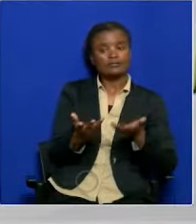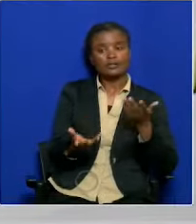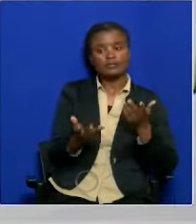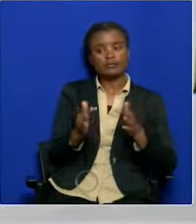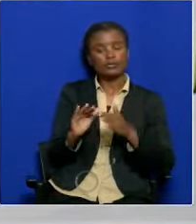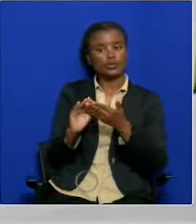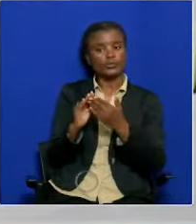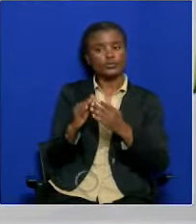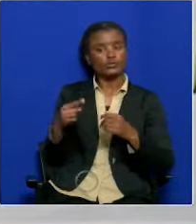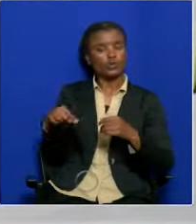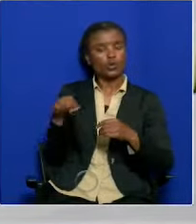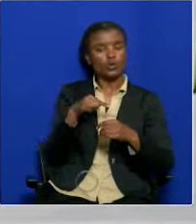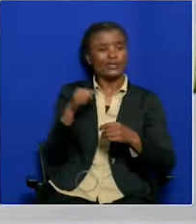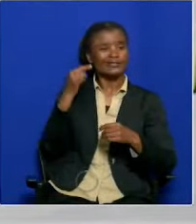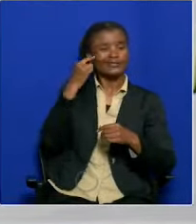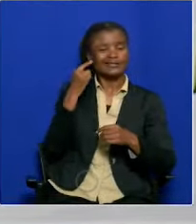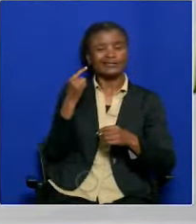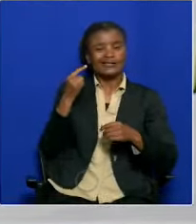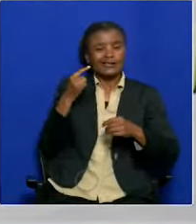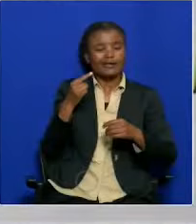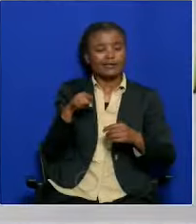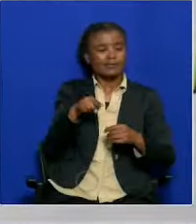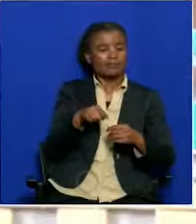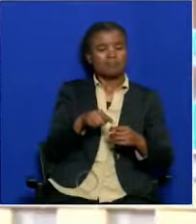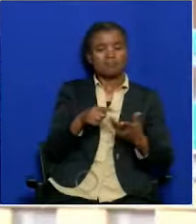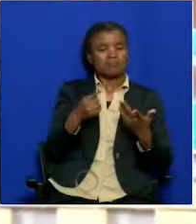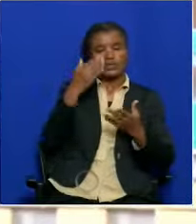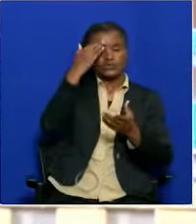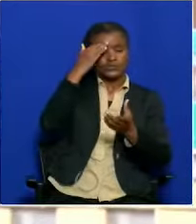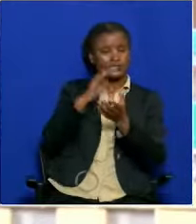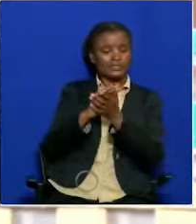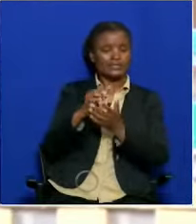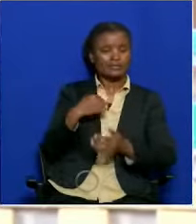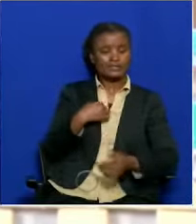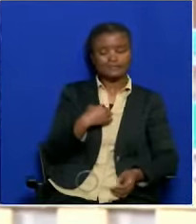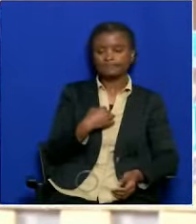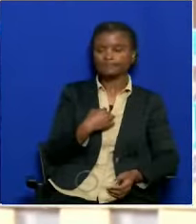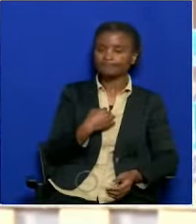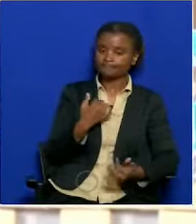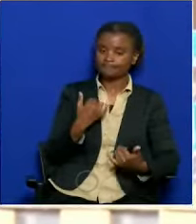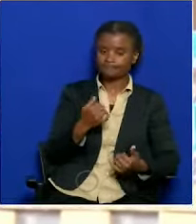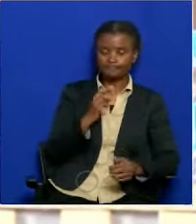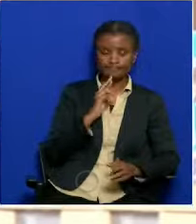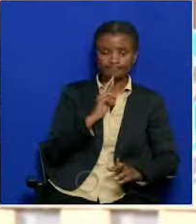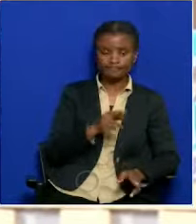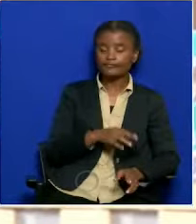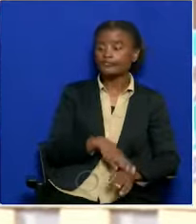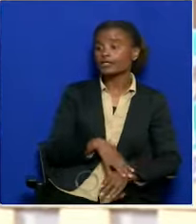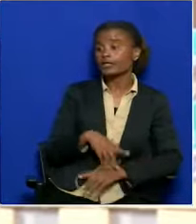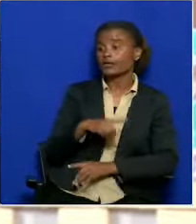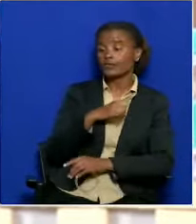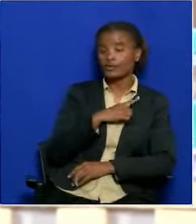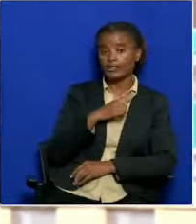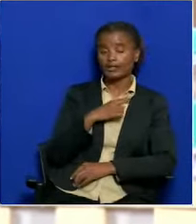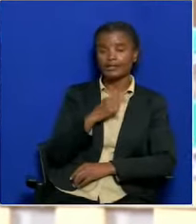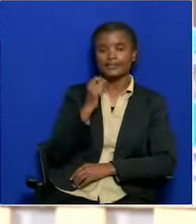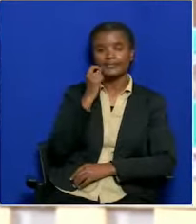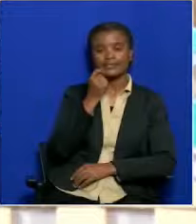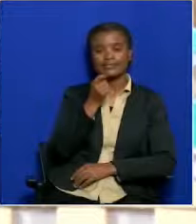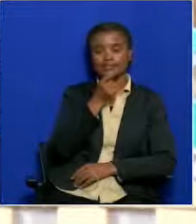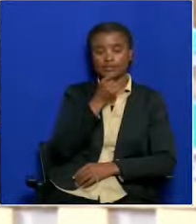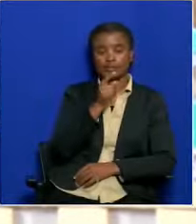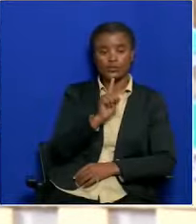me. That is my response. Because I'll tell you this, some of these alleged criminals,